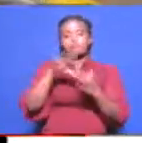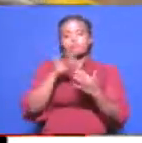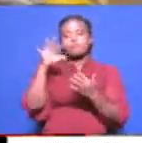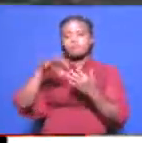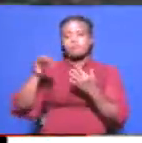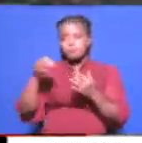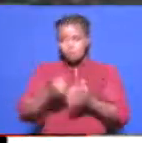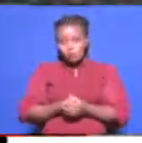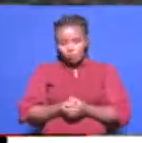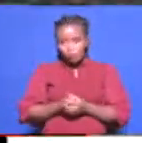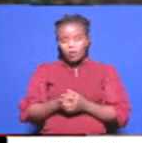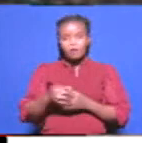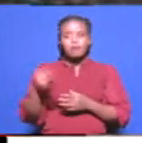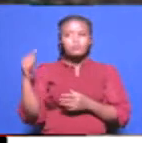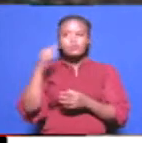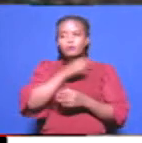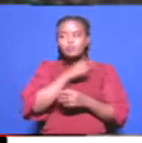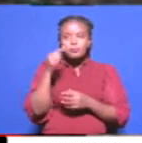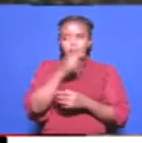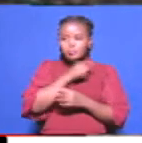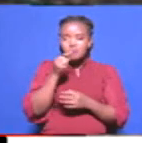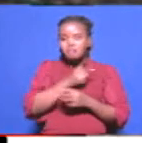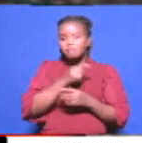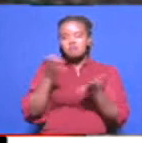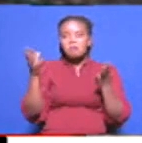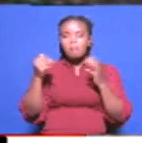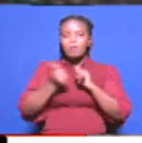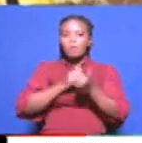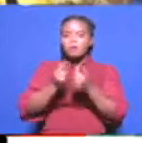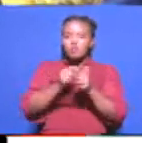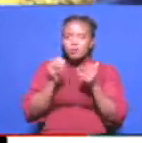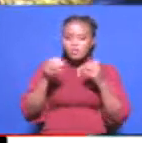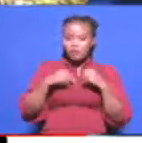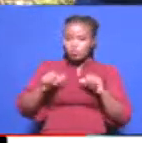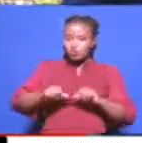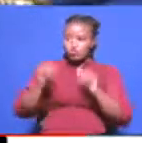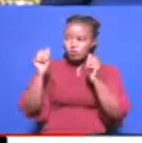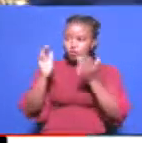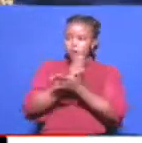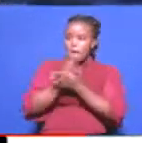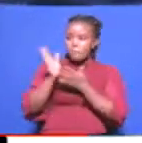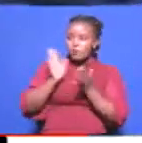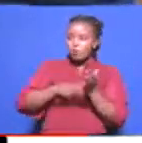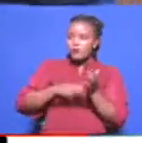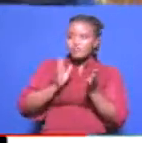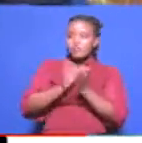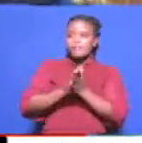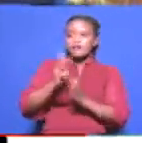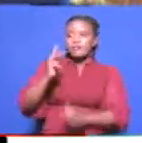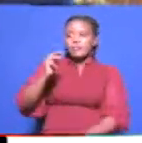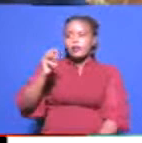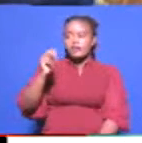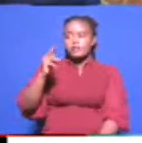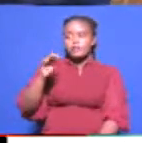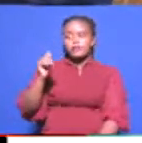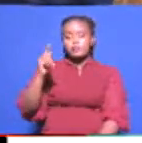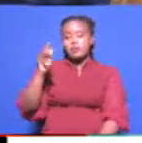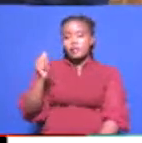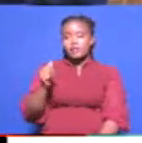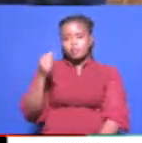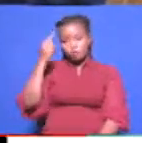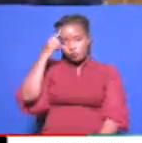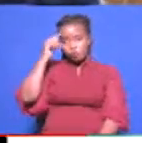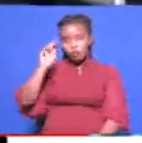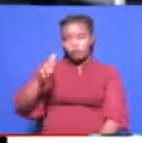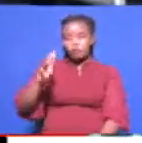A tough contest has ensued between nominated MP Cecily Mbarire and Manyata MP John Moshiri for UDA